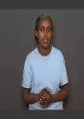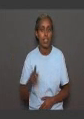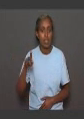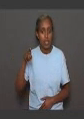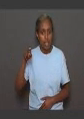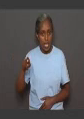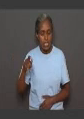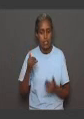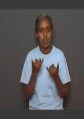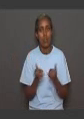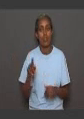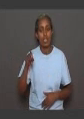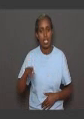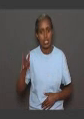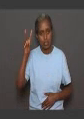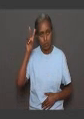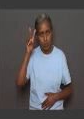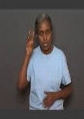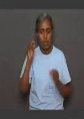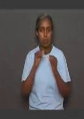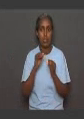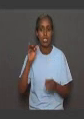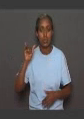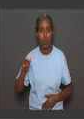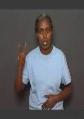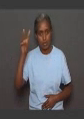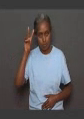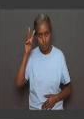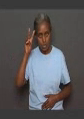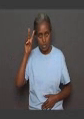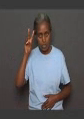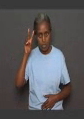X over x squared plus y squared